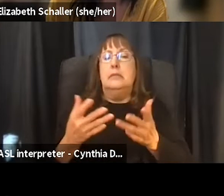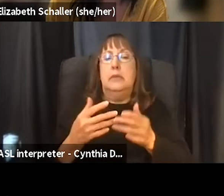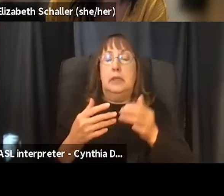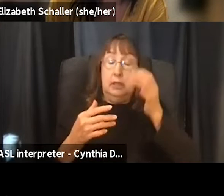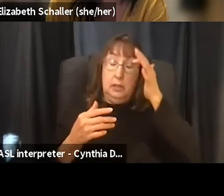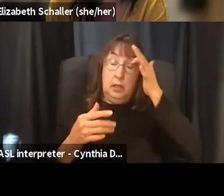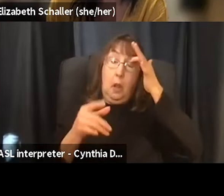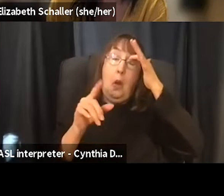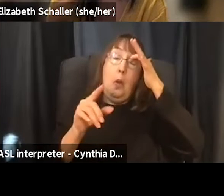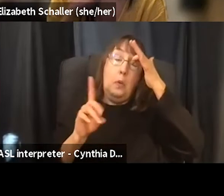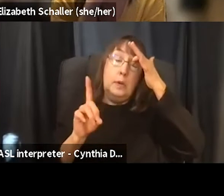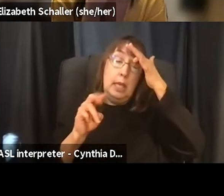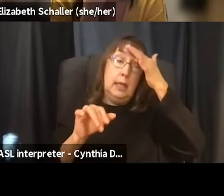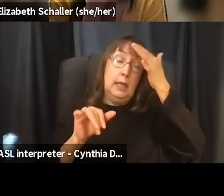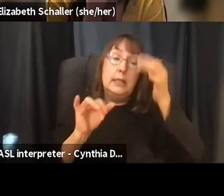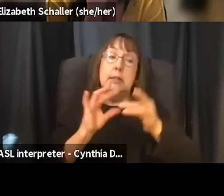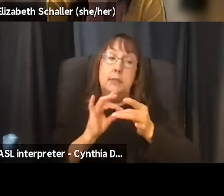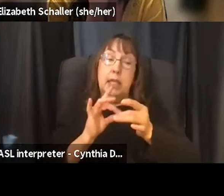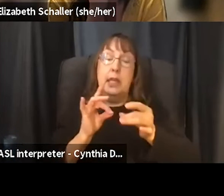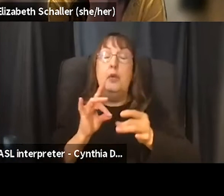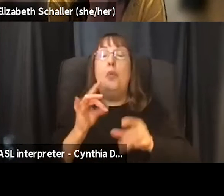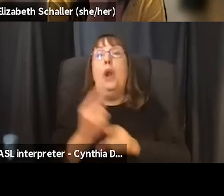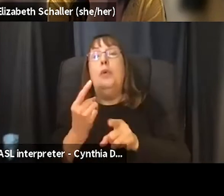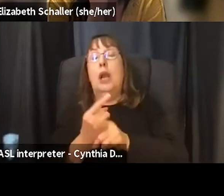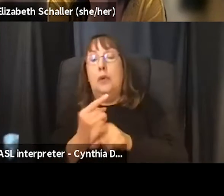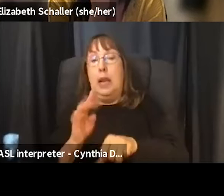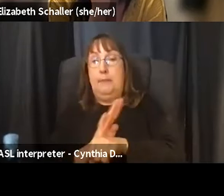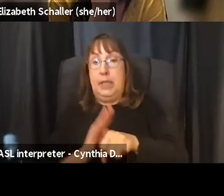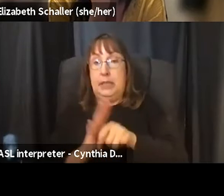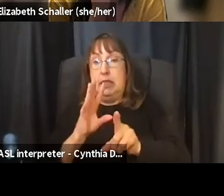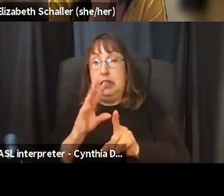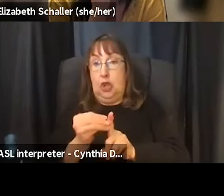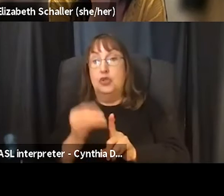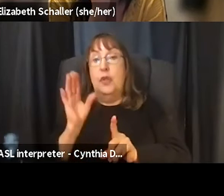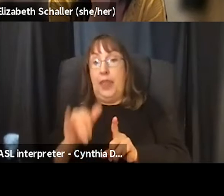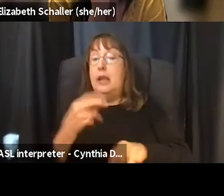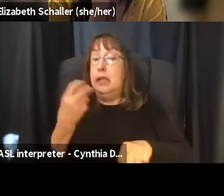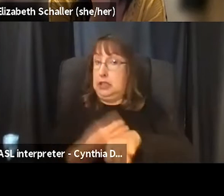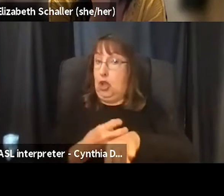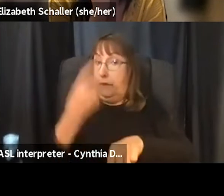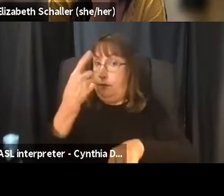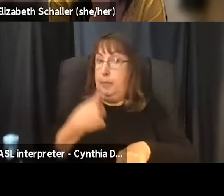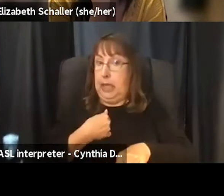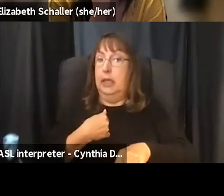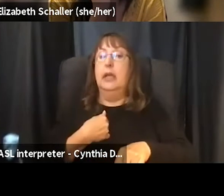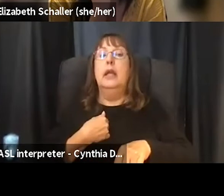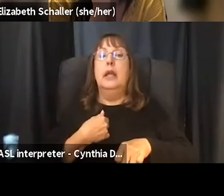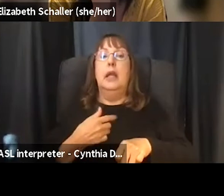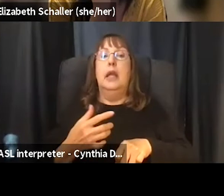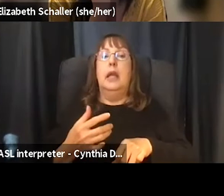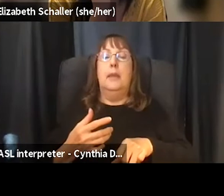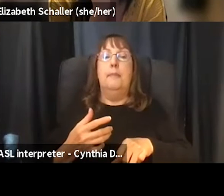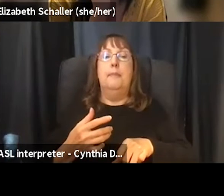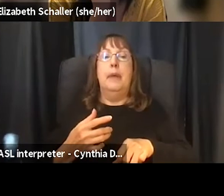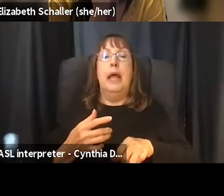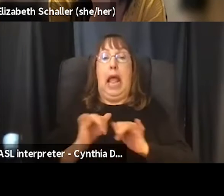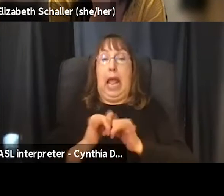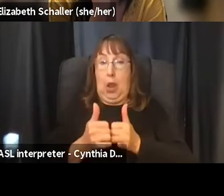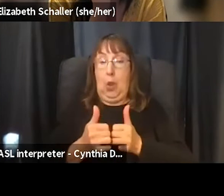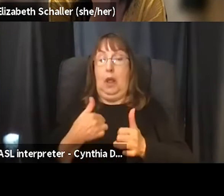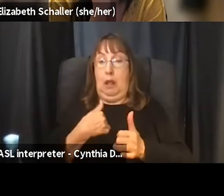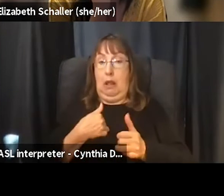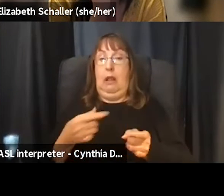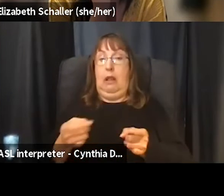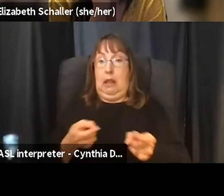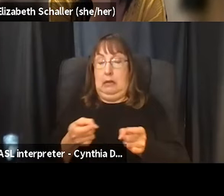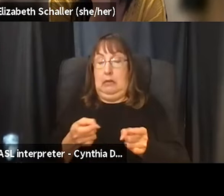business culture thing. Okay, so that one has been a tricky one for me. And the way that I've been able to handle it, thankfully,